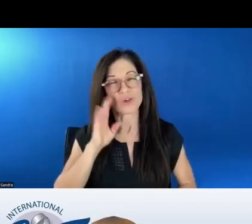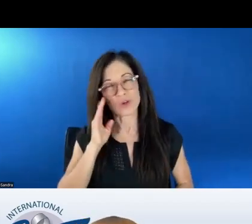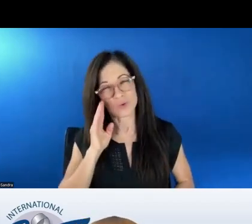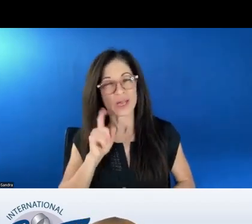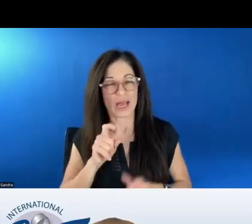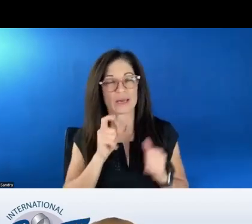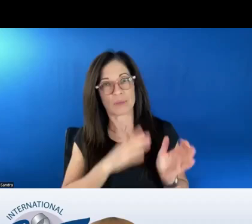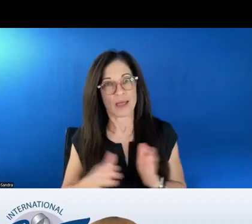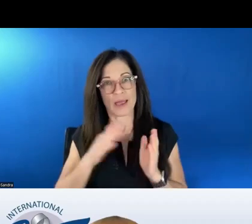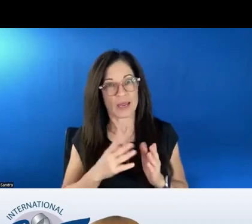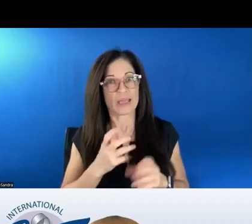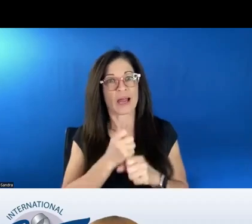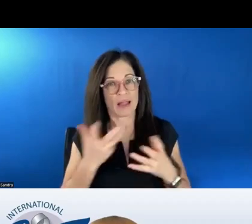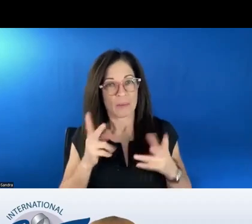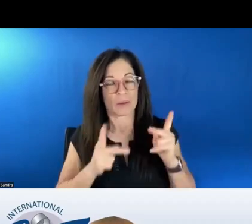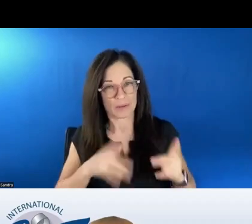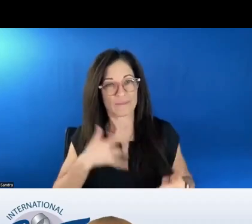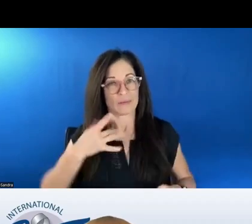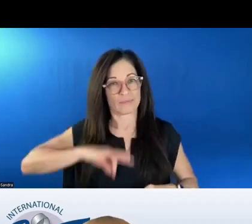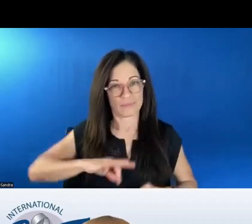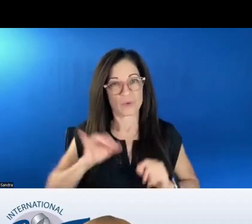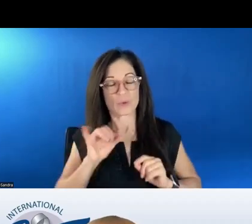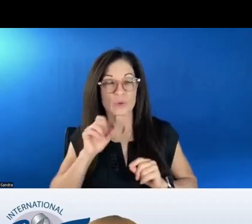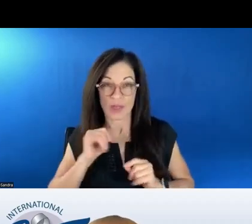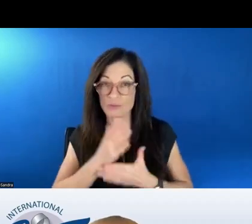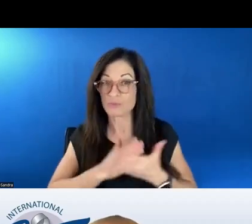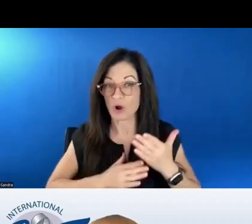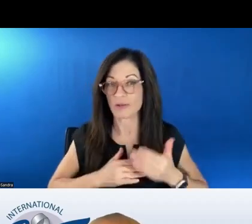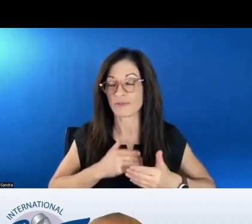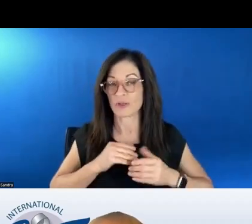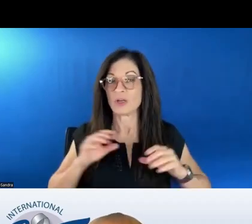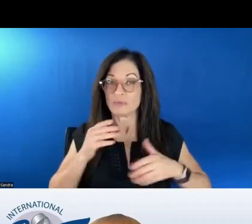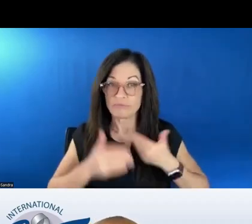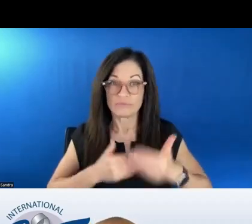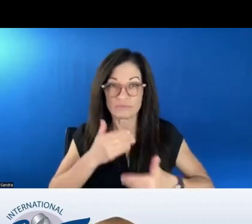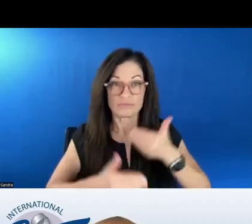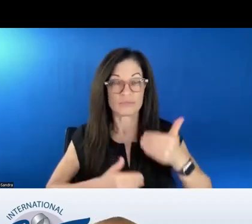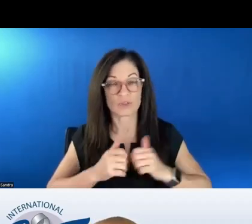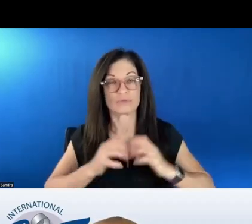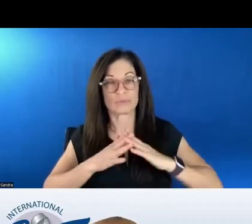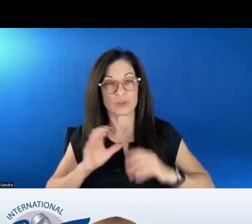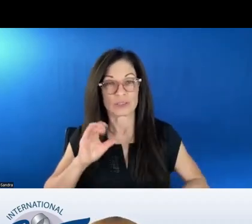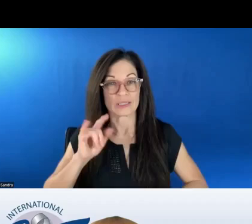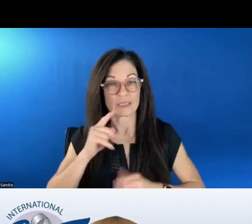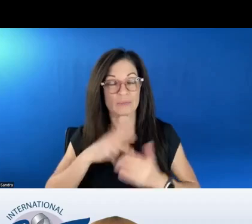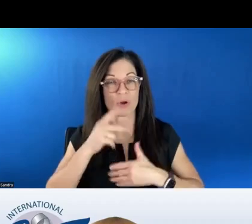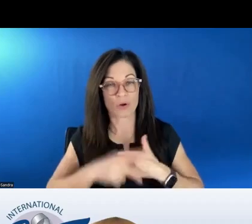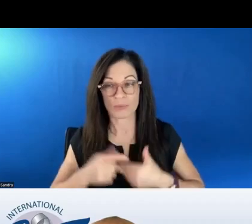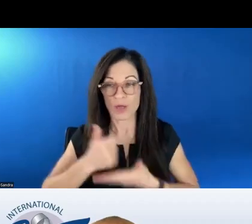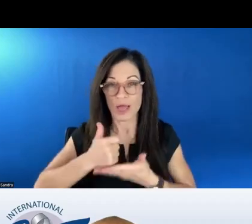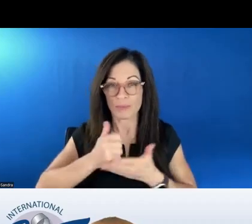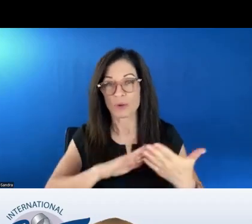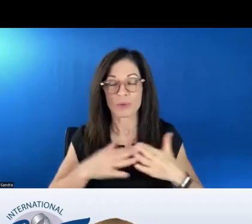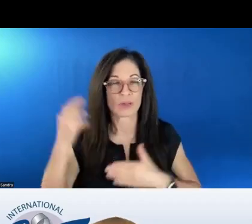of buy-in. And that's part of the steps to make your CIT program be realized to make change in your community.